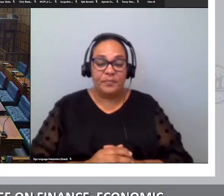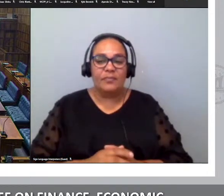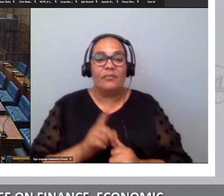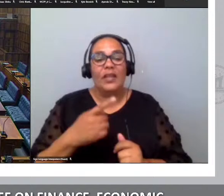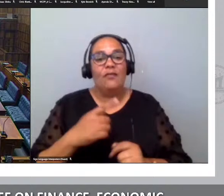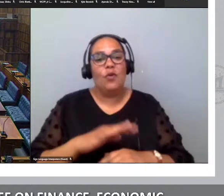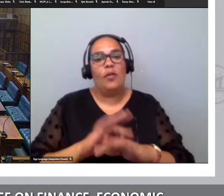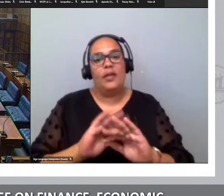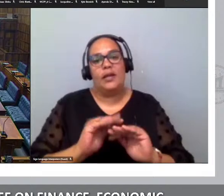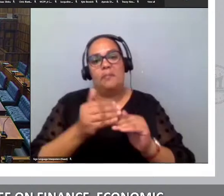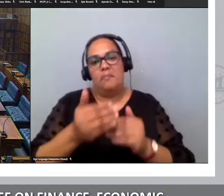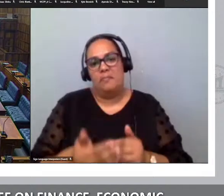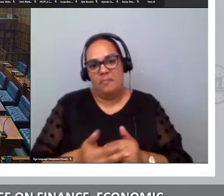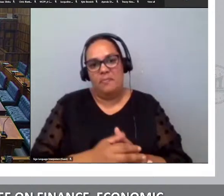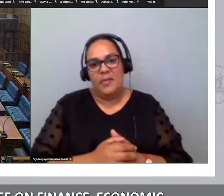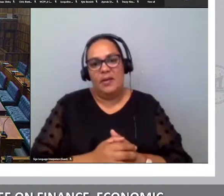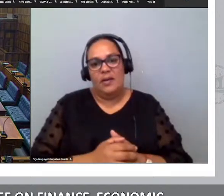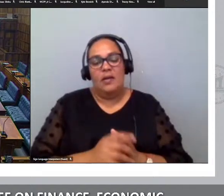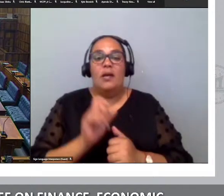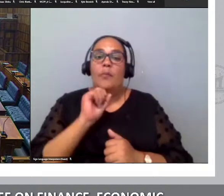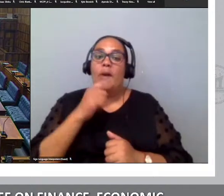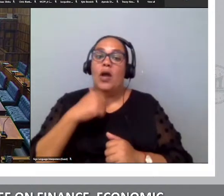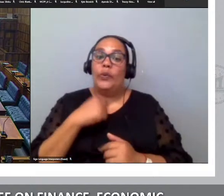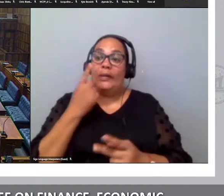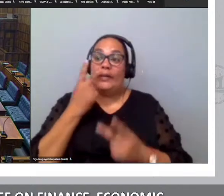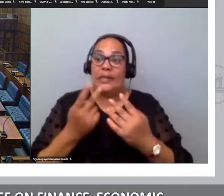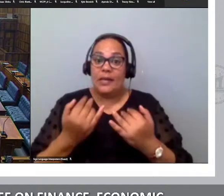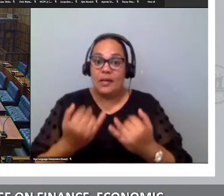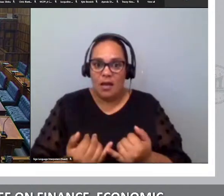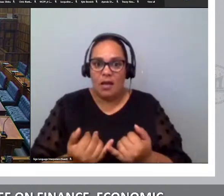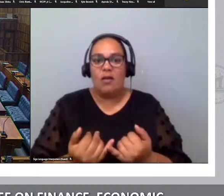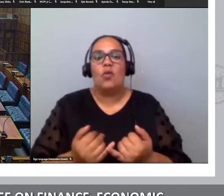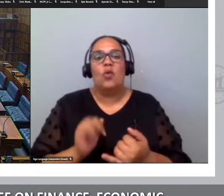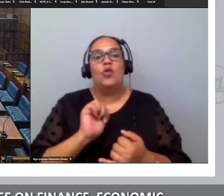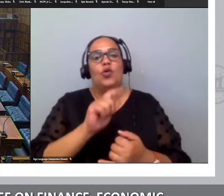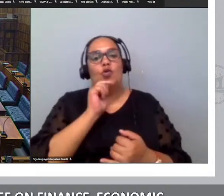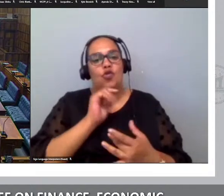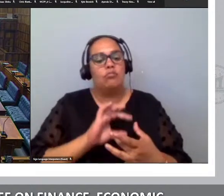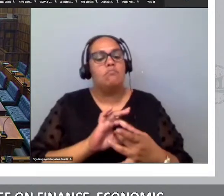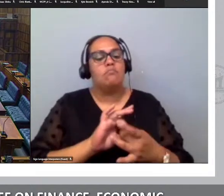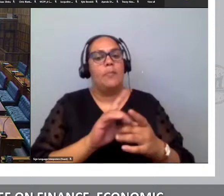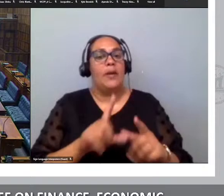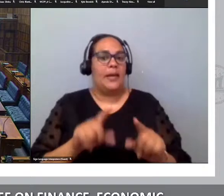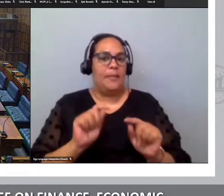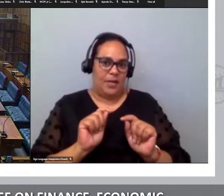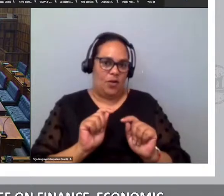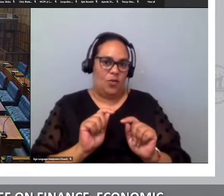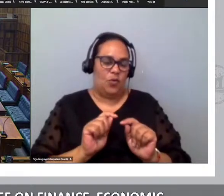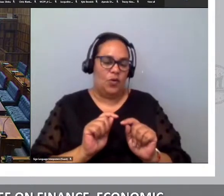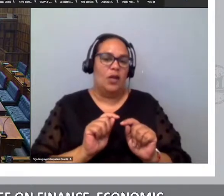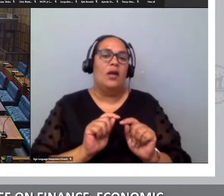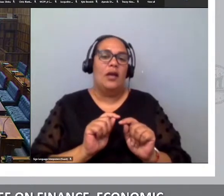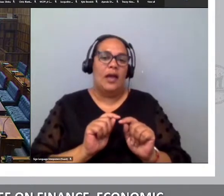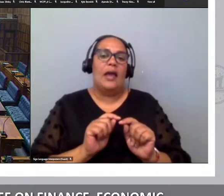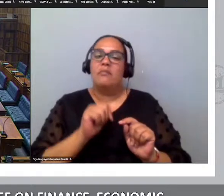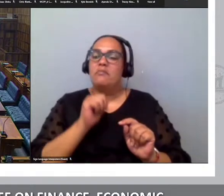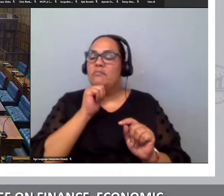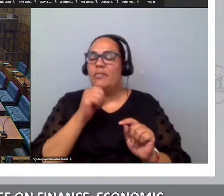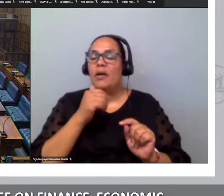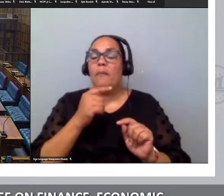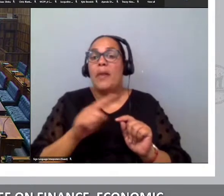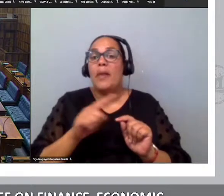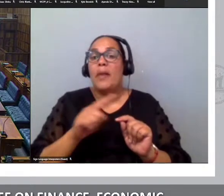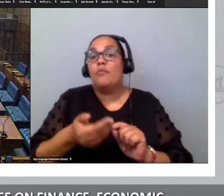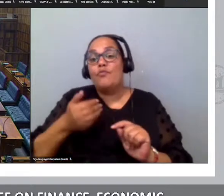time period what we are seeing now is that they are committed to Cape Town and hence I said in my previous